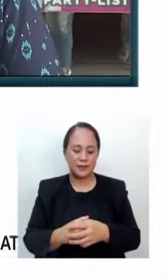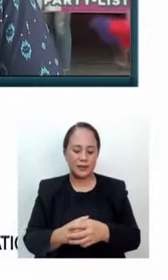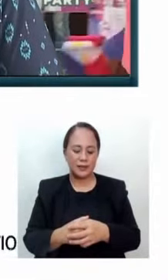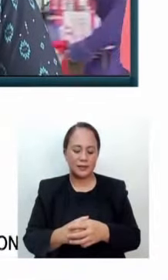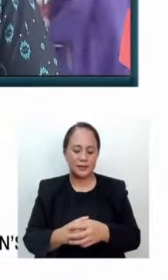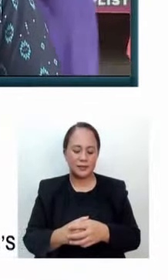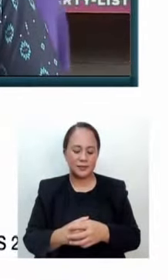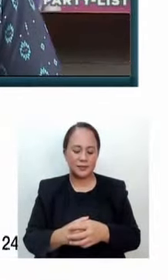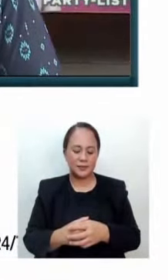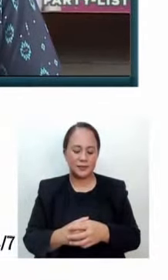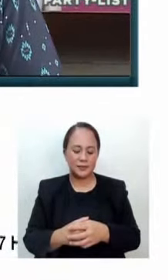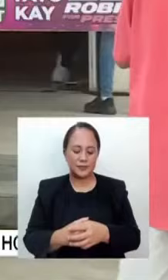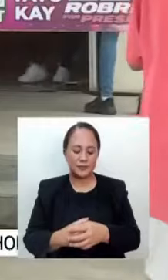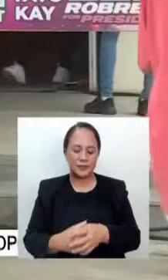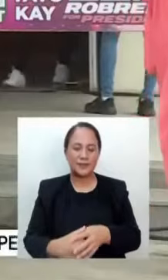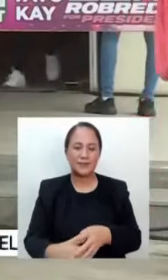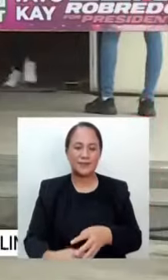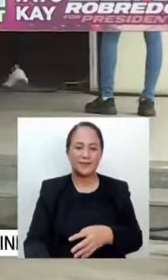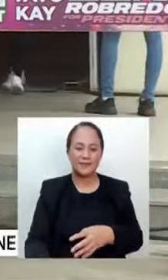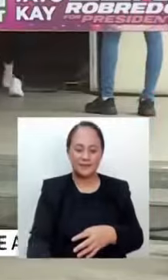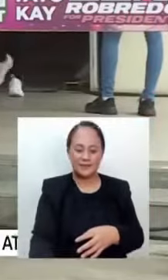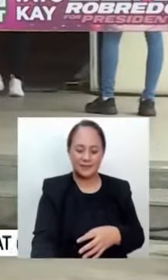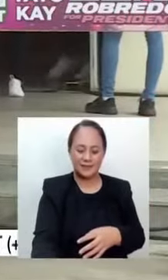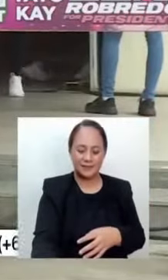Hey, Jervis.